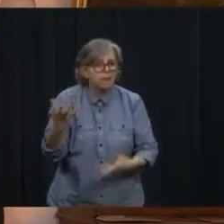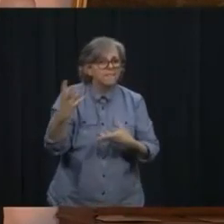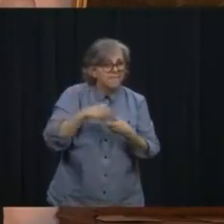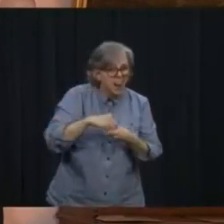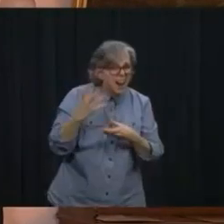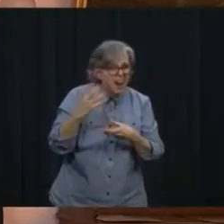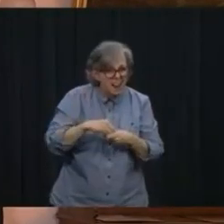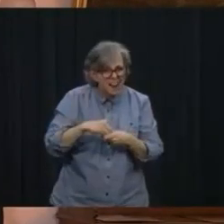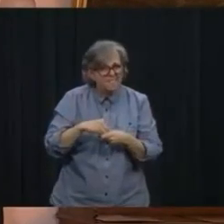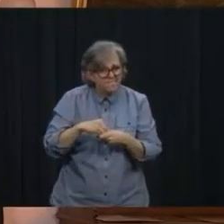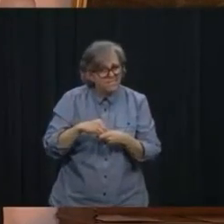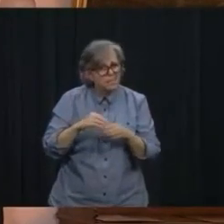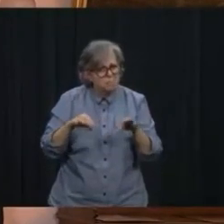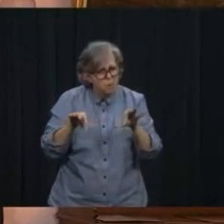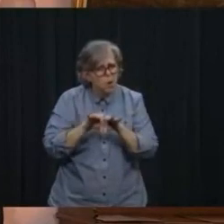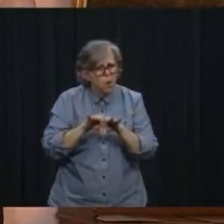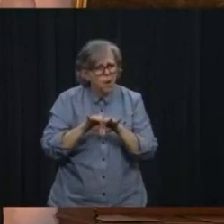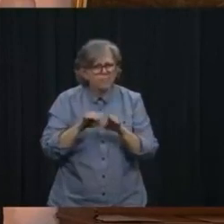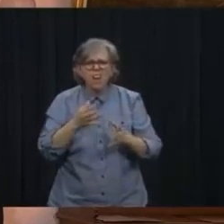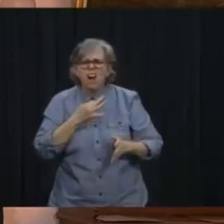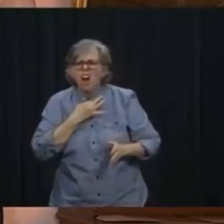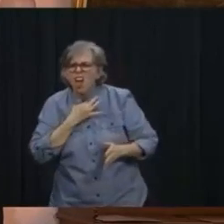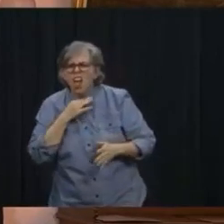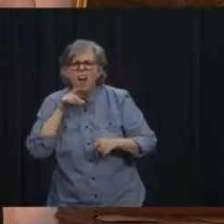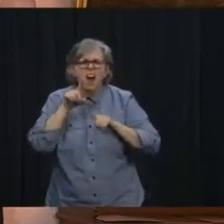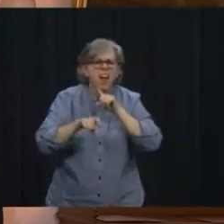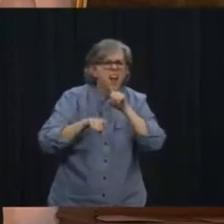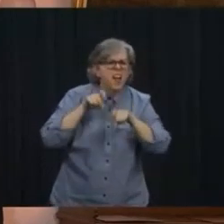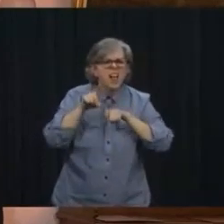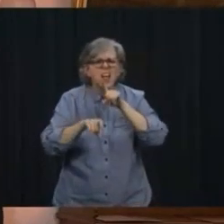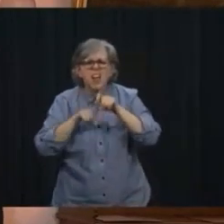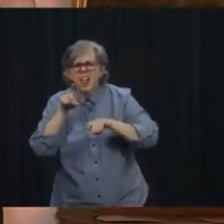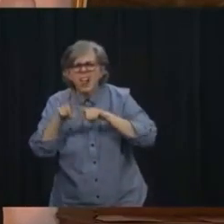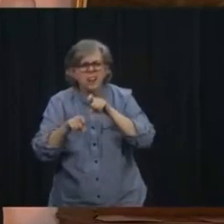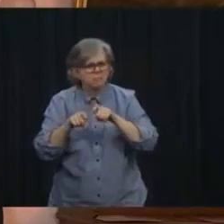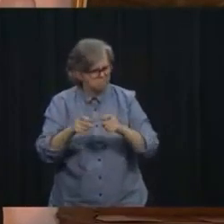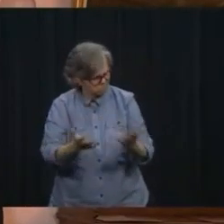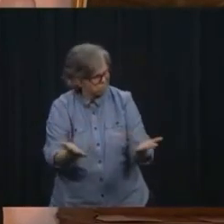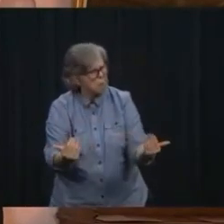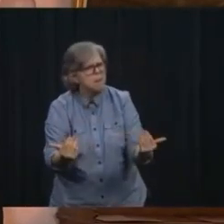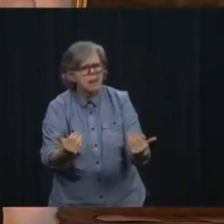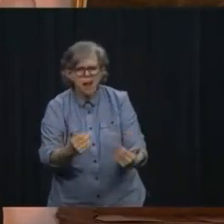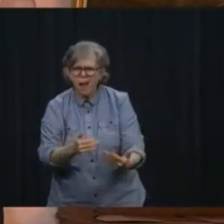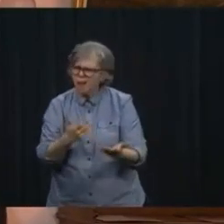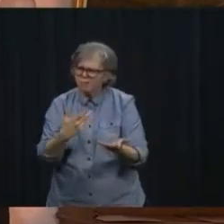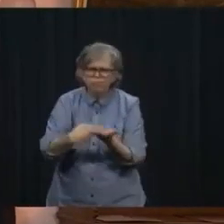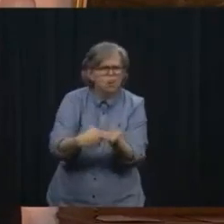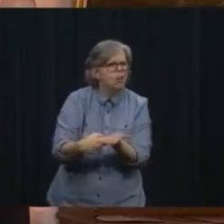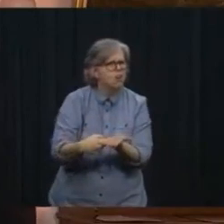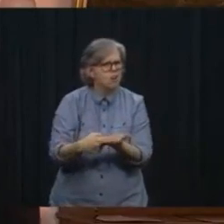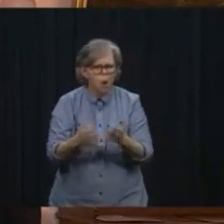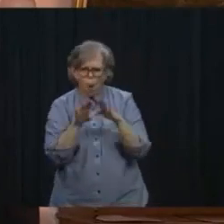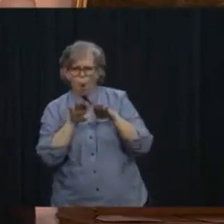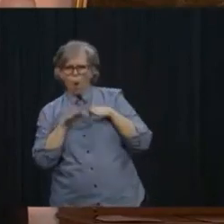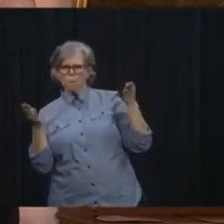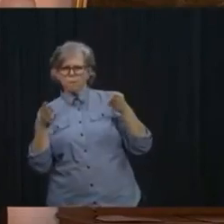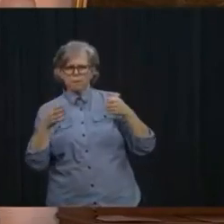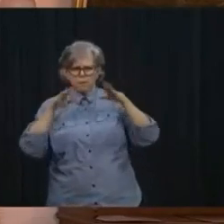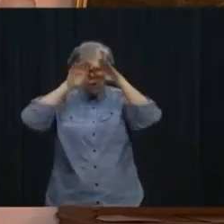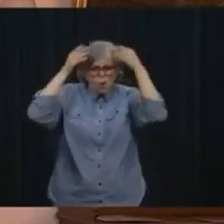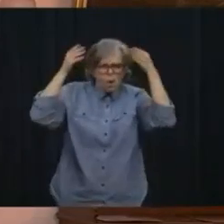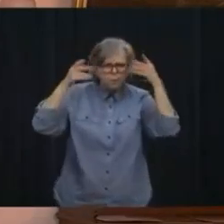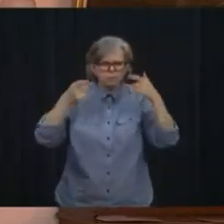help when you need it. There's a lot of help out there. And now I just want to talk briefly about some tips for managing stress with kids